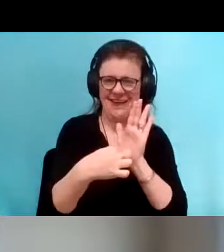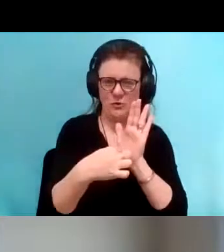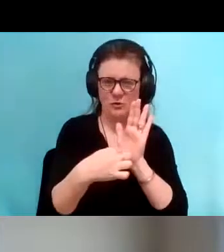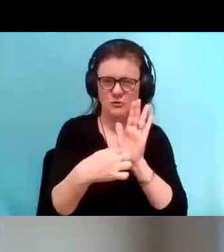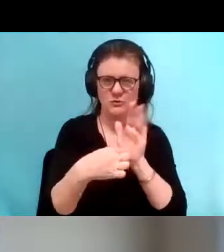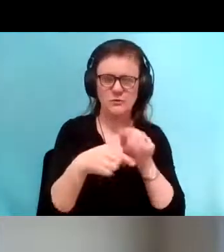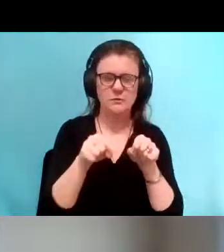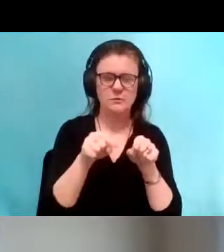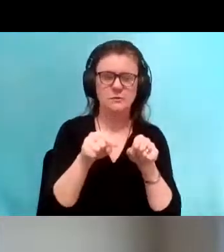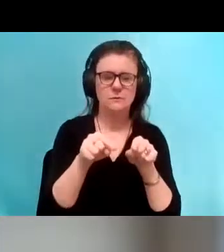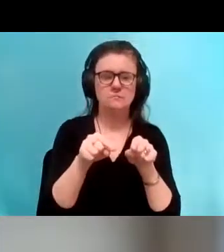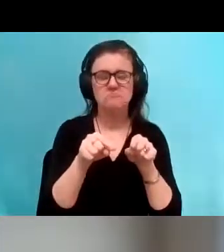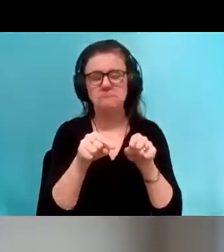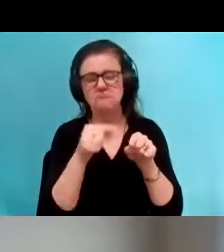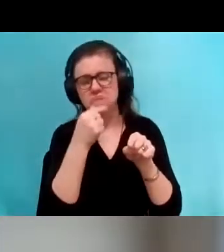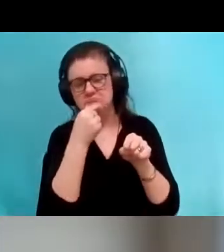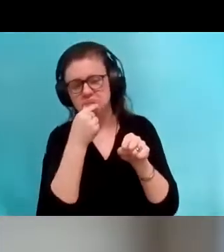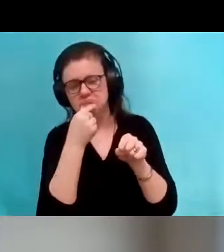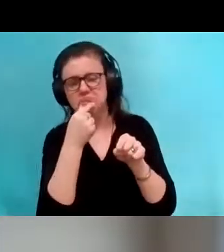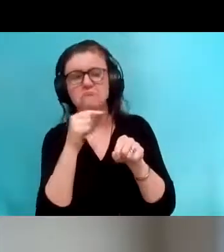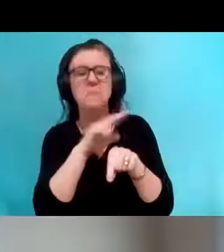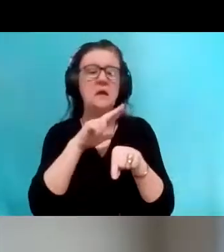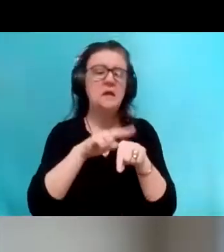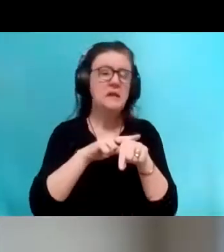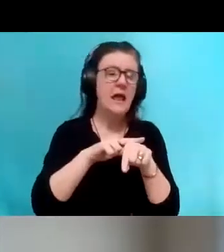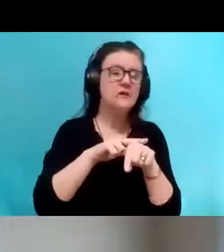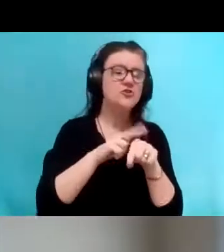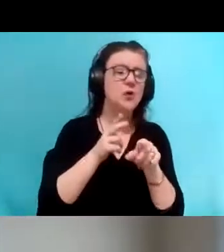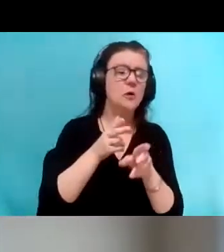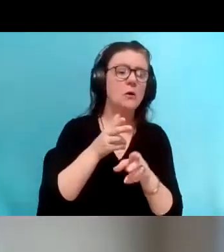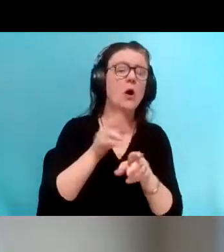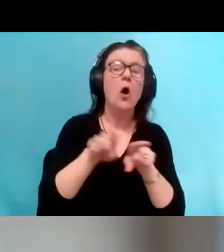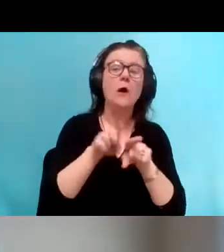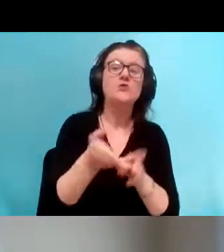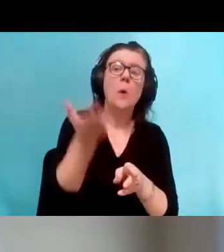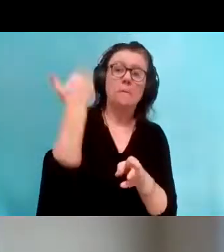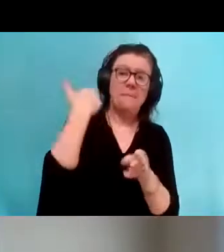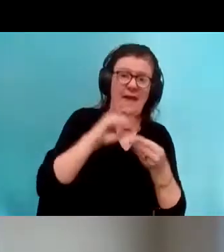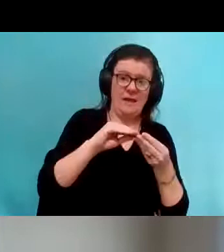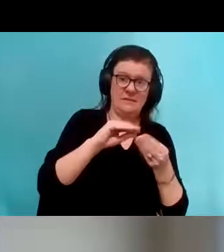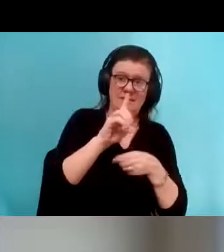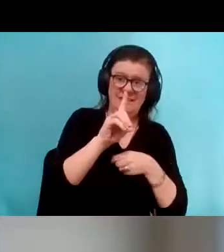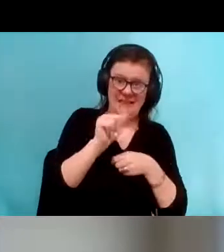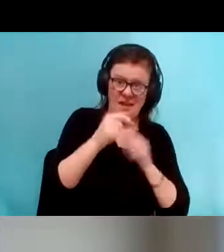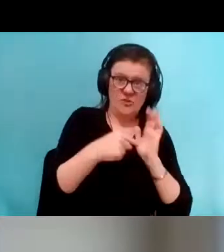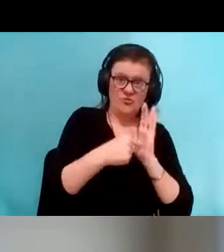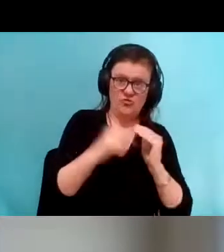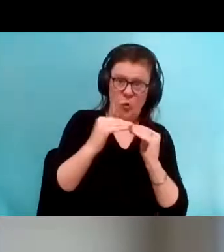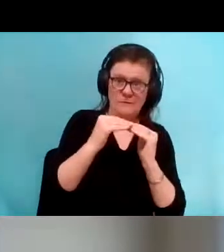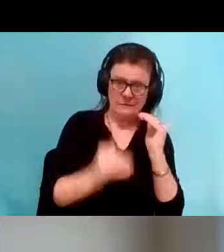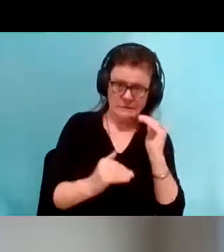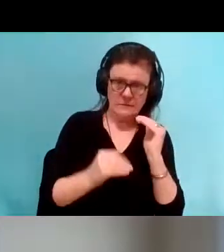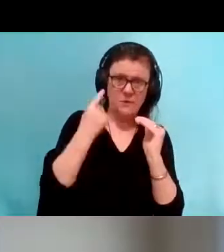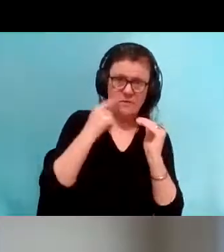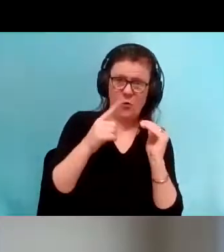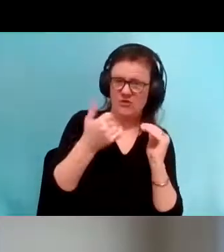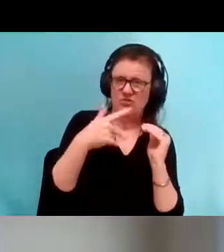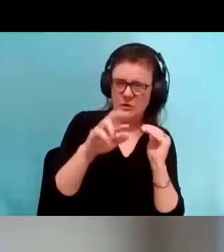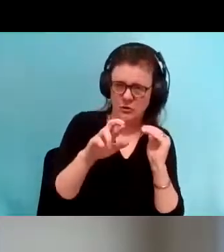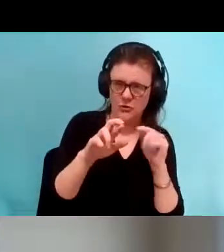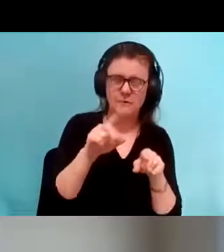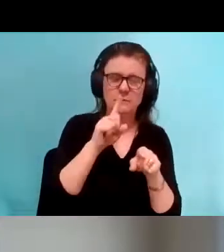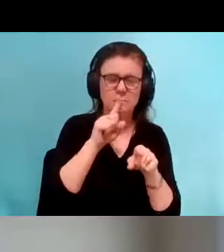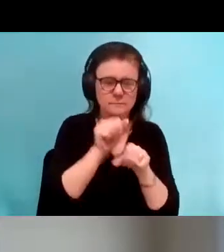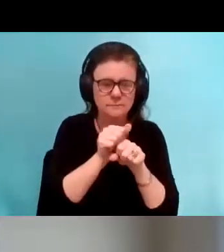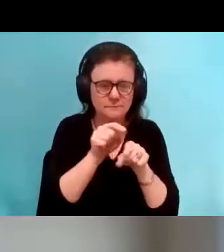really identifying national priority indicators that speak to policy objectives in the country that